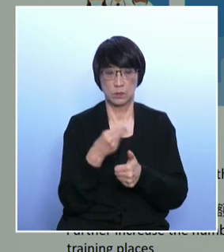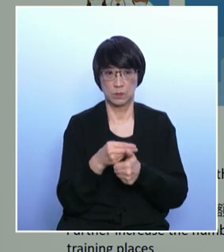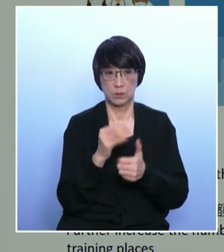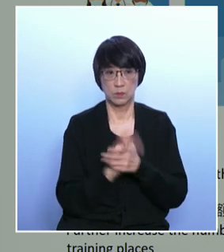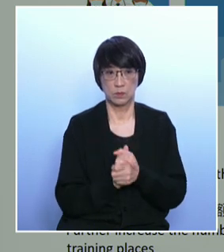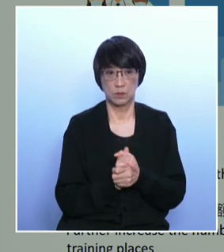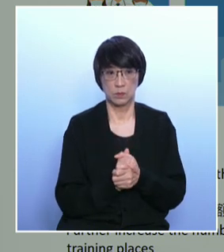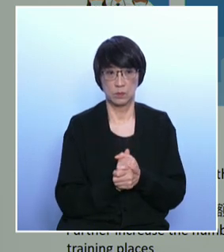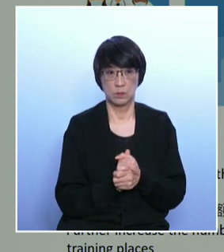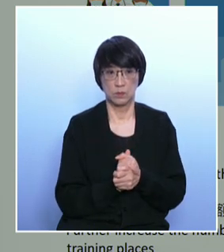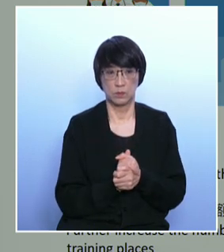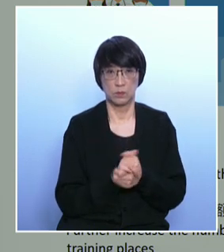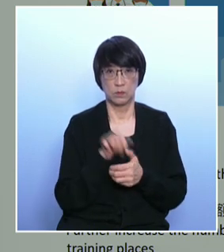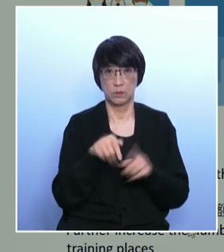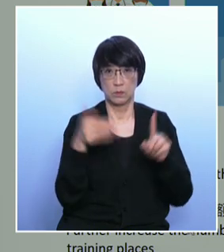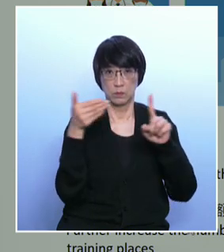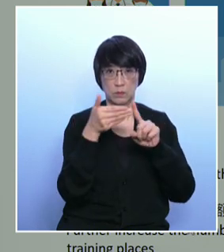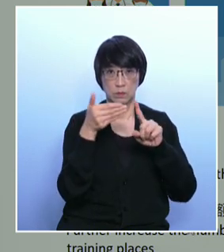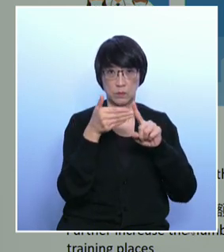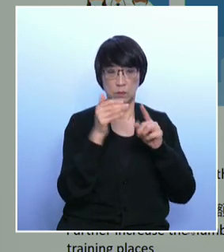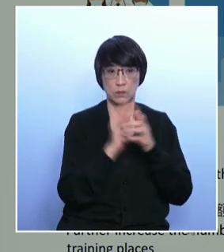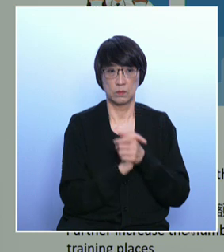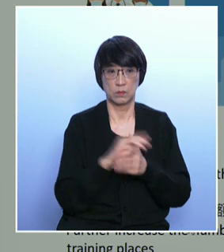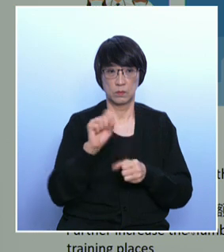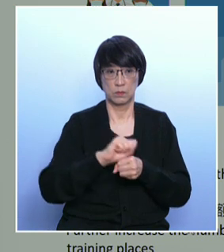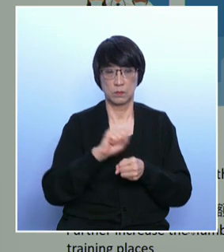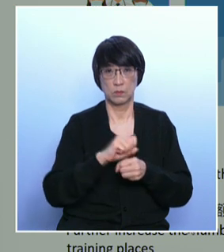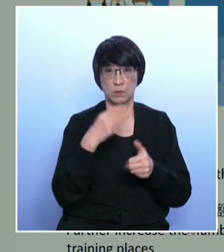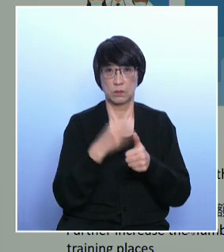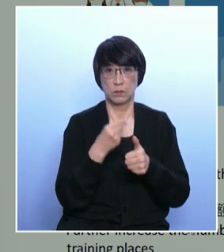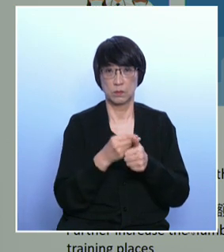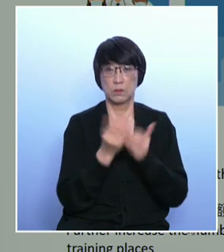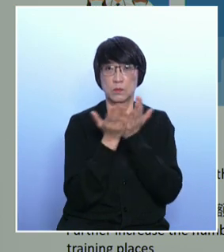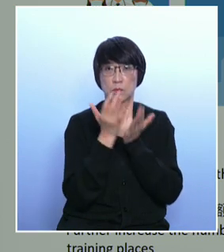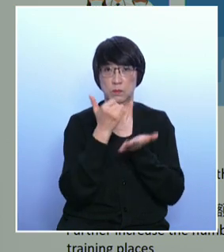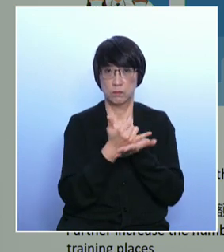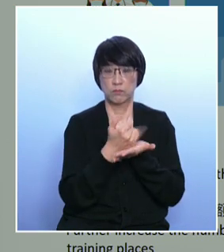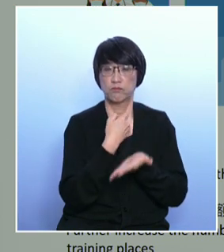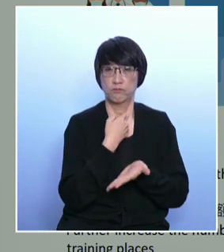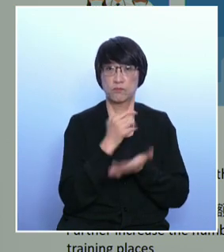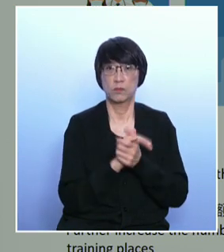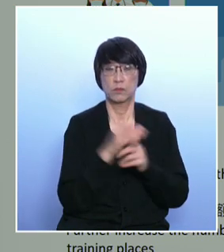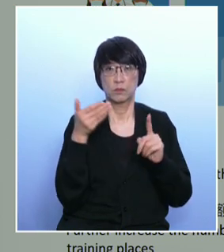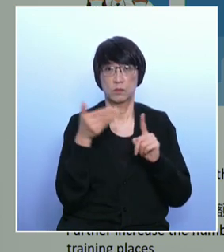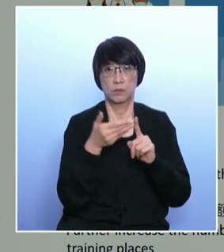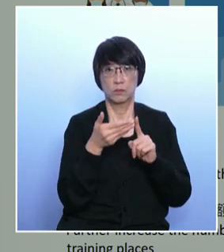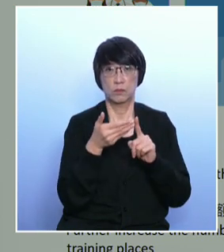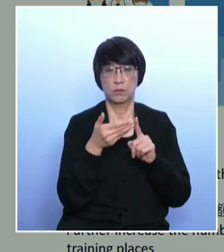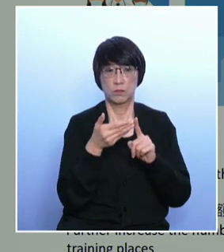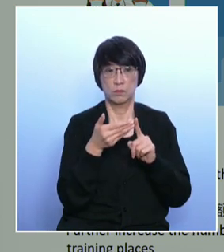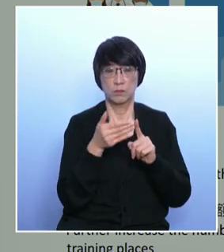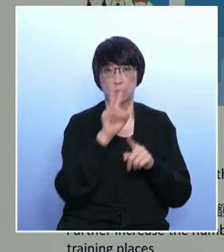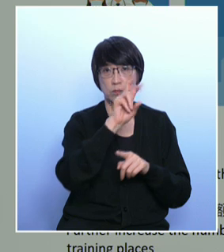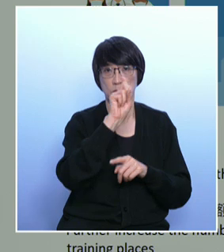it was mentioned that we needed to expand professional healthcare training. To achieve this, we would have to